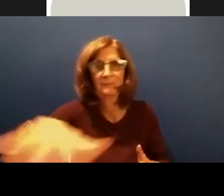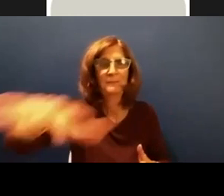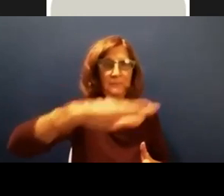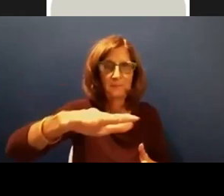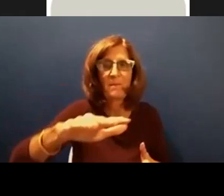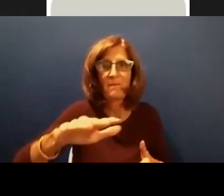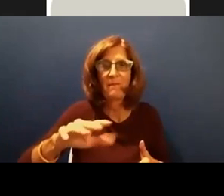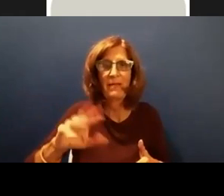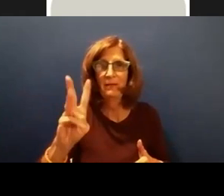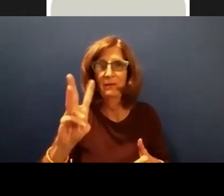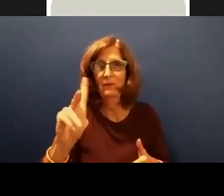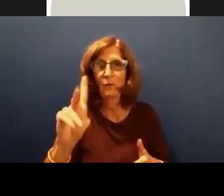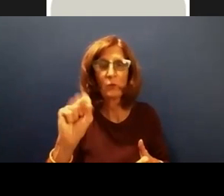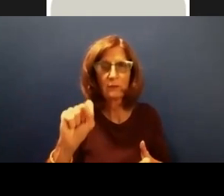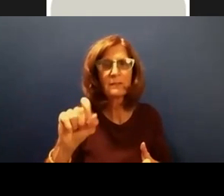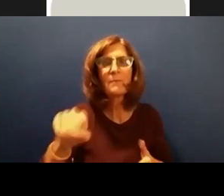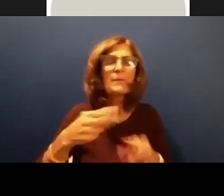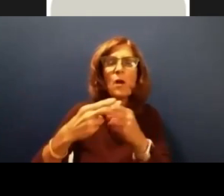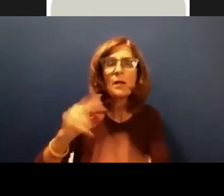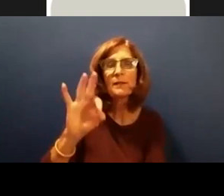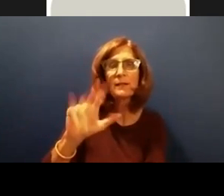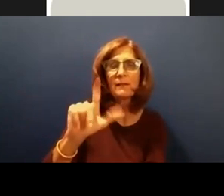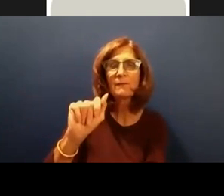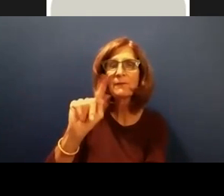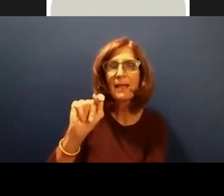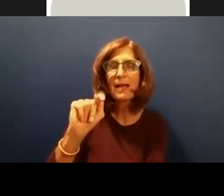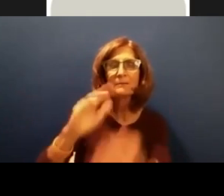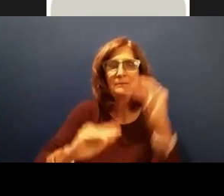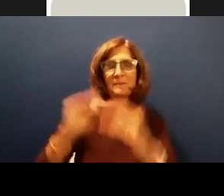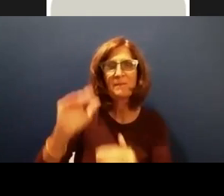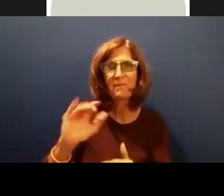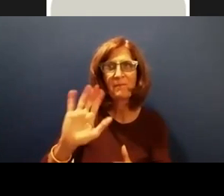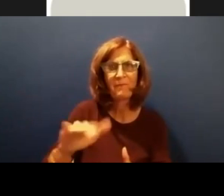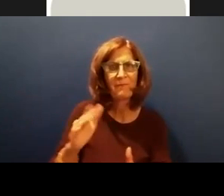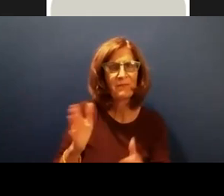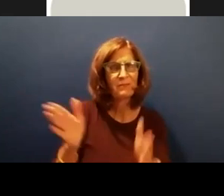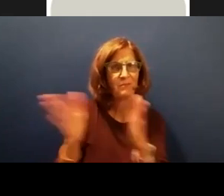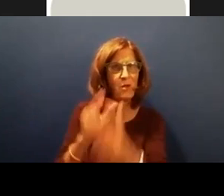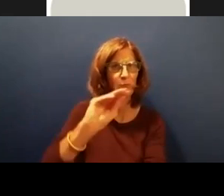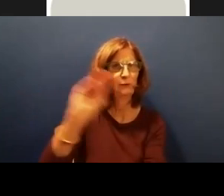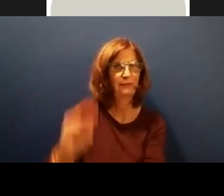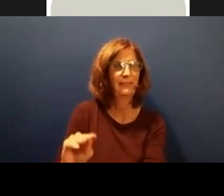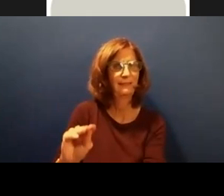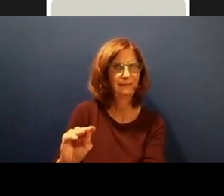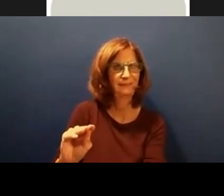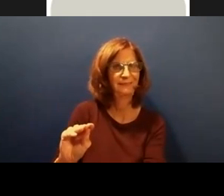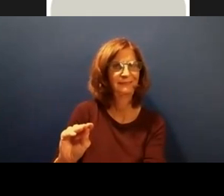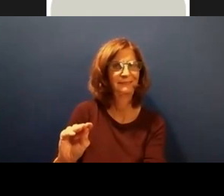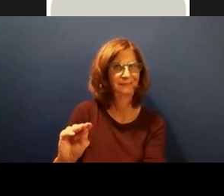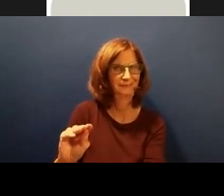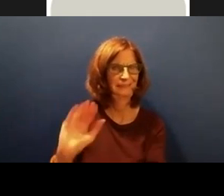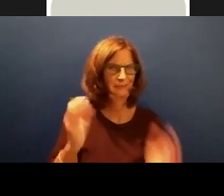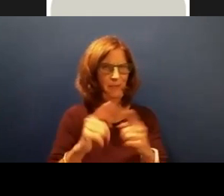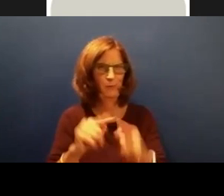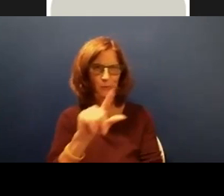Works, the flats building, is a smaller number than 20 or even 10% would be